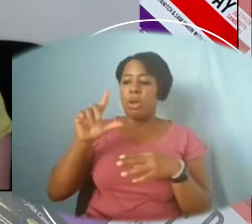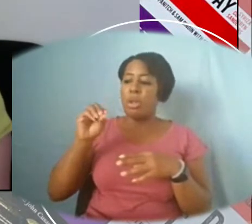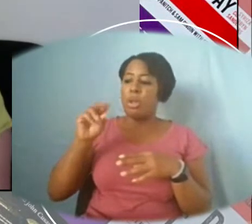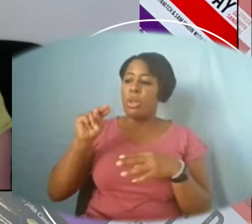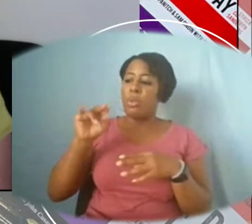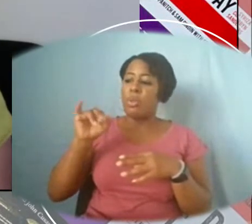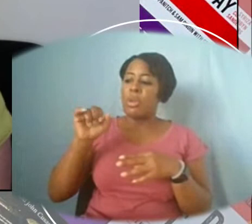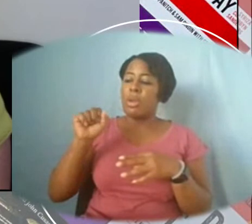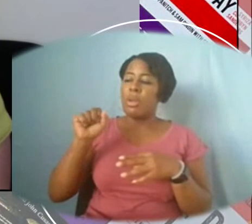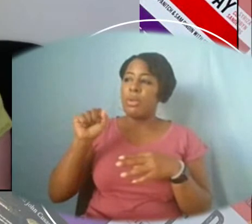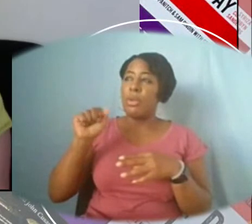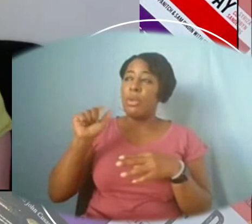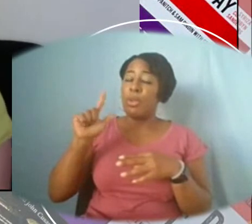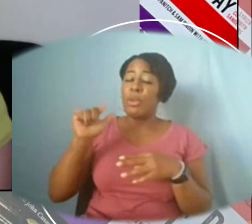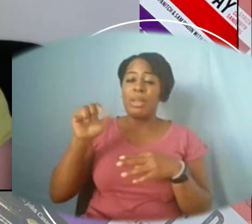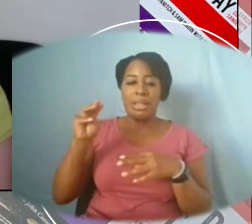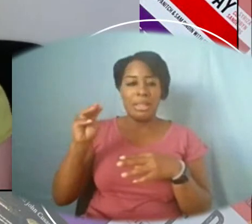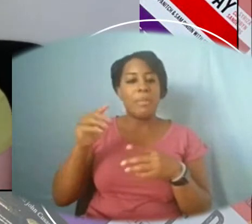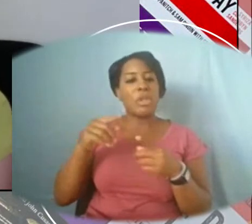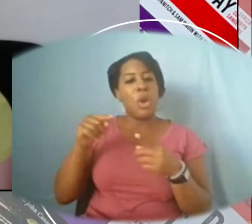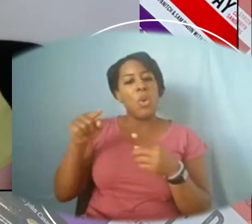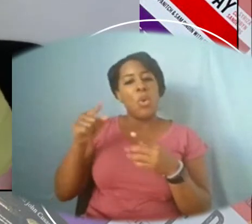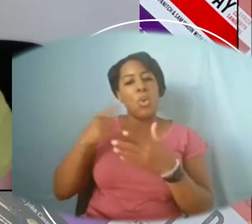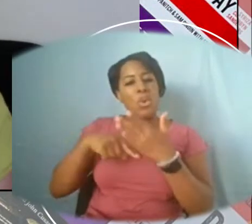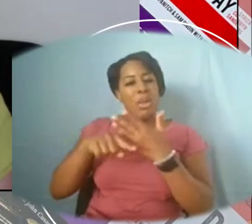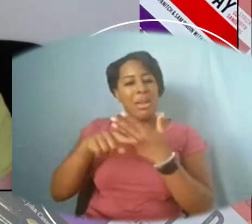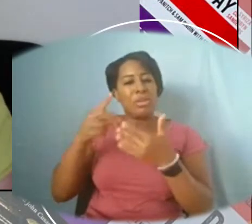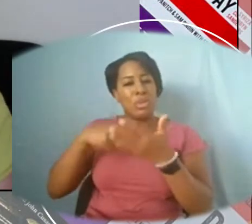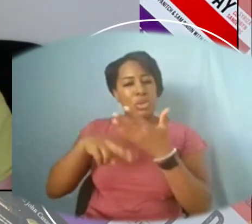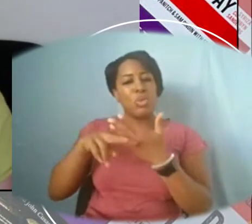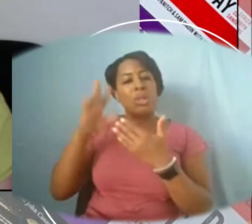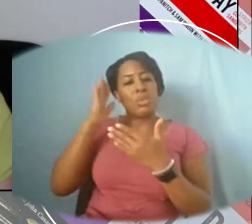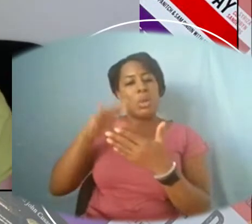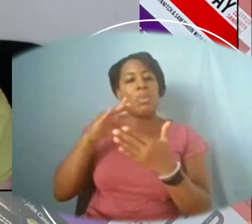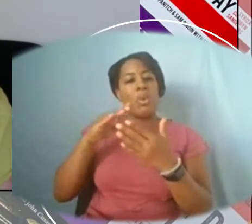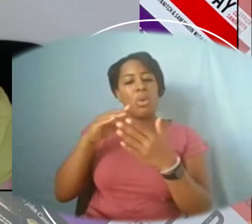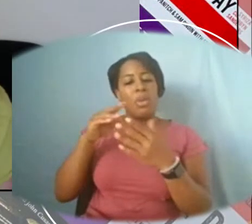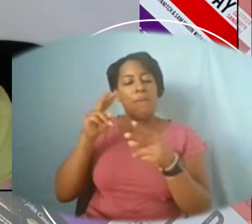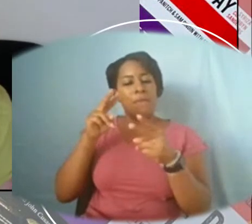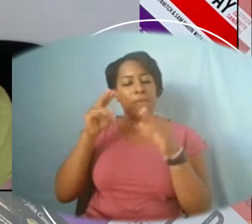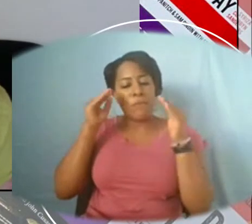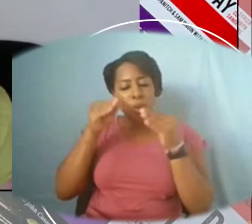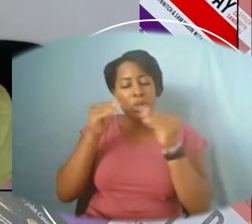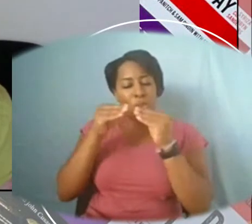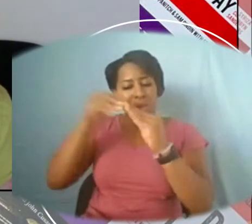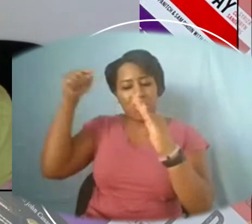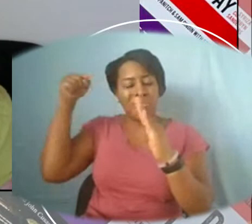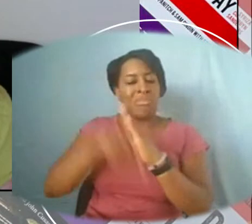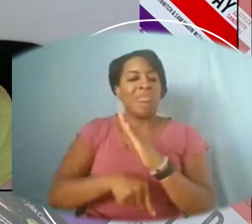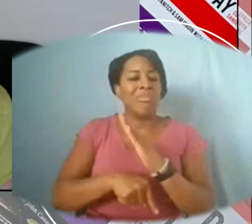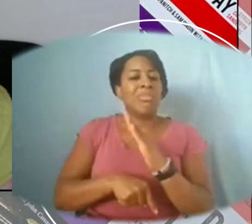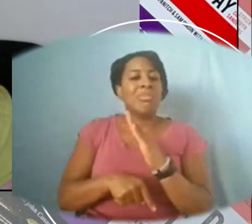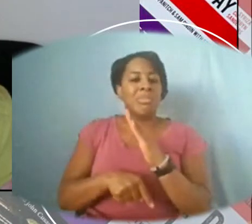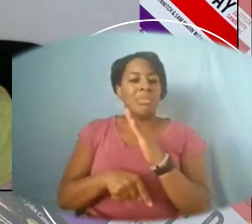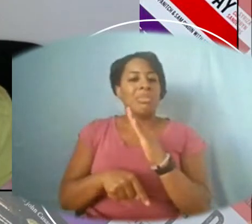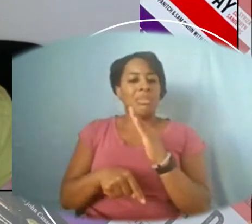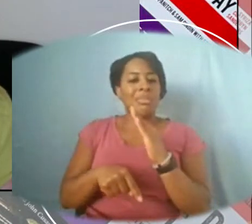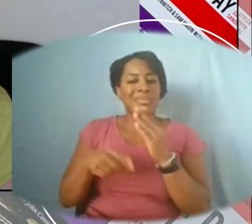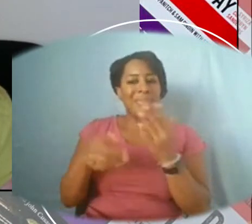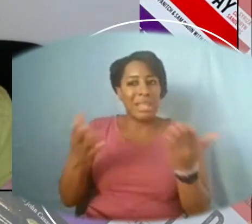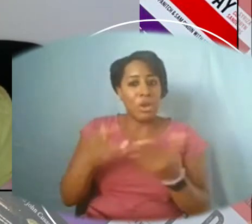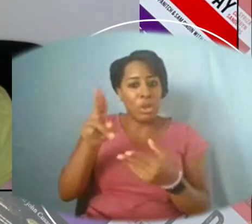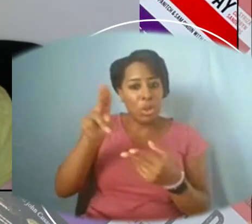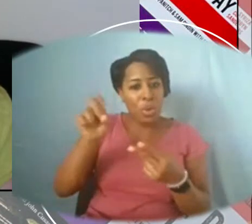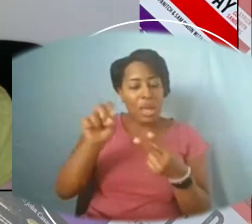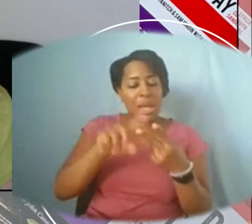very concretely, domestically, at the border, and internationally. On the conversation, or for the conversation